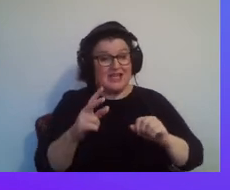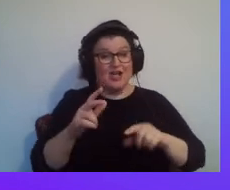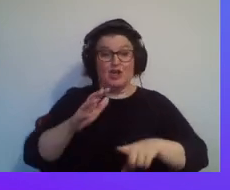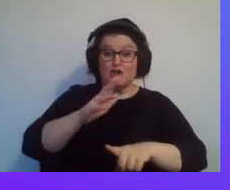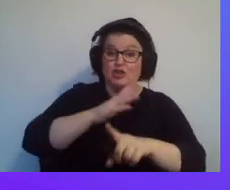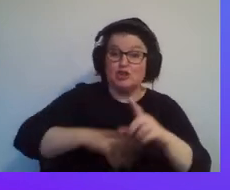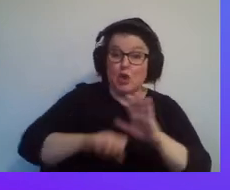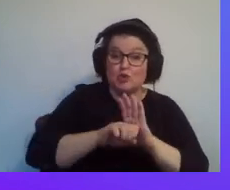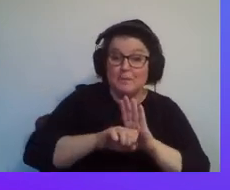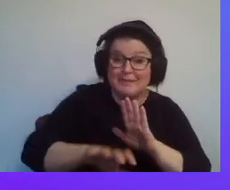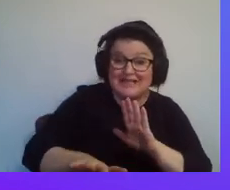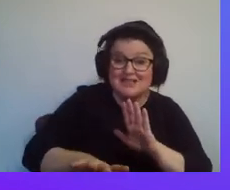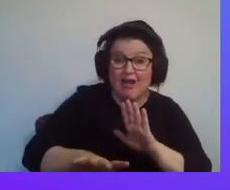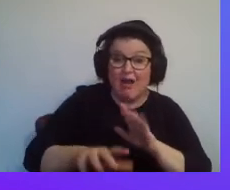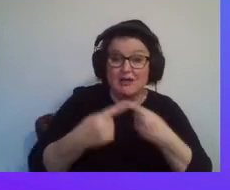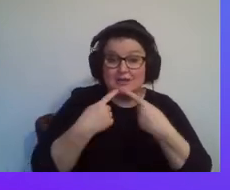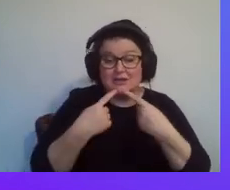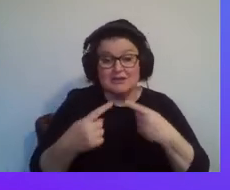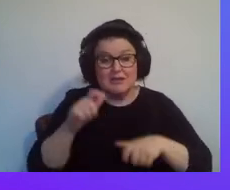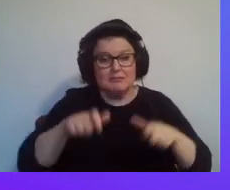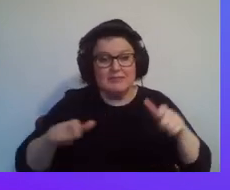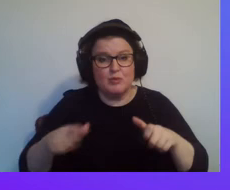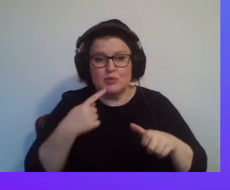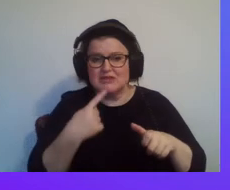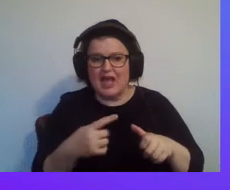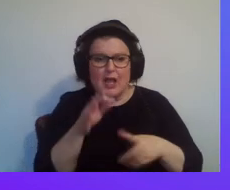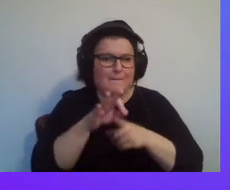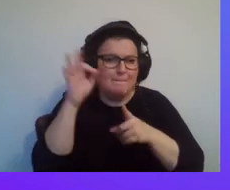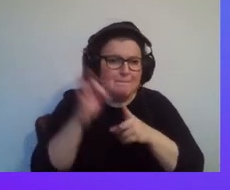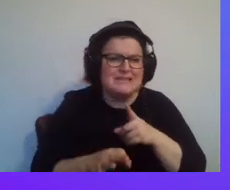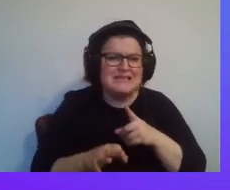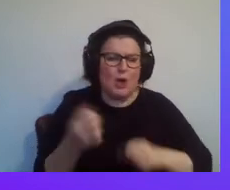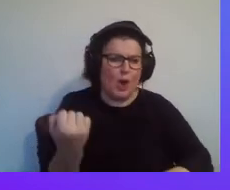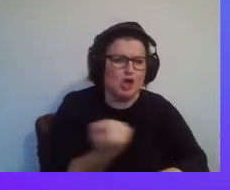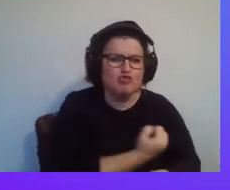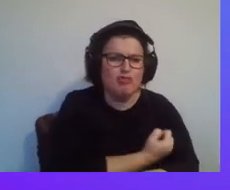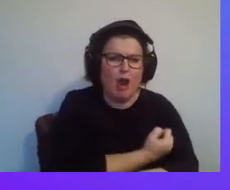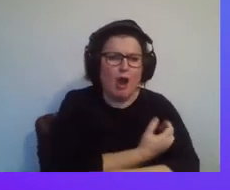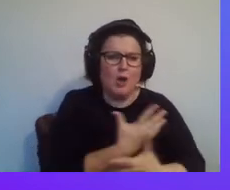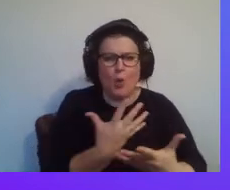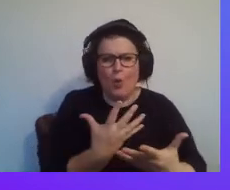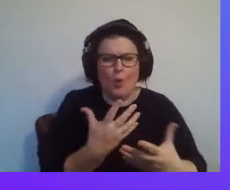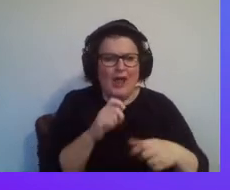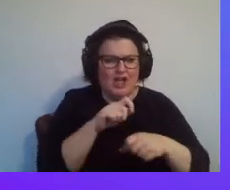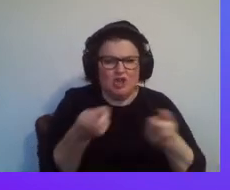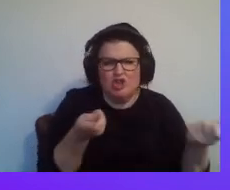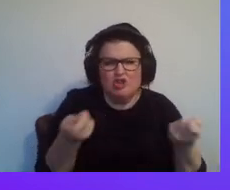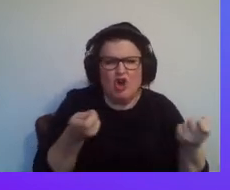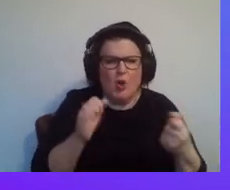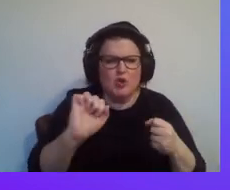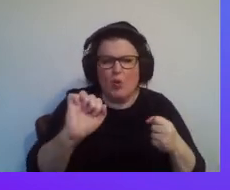stating that somebody's going to put a particular drug in this drug that's going to control us.